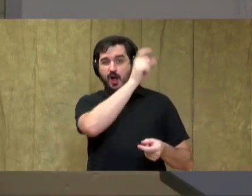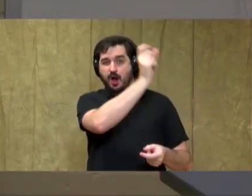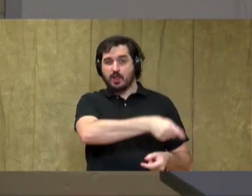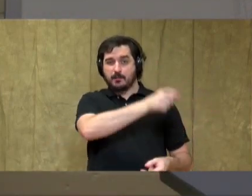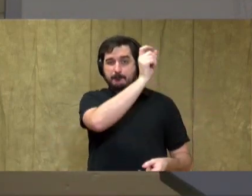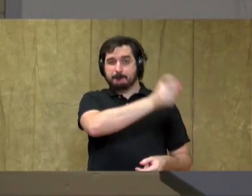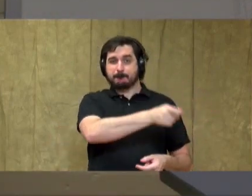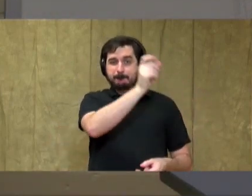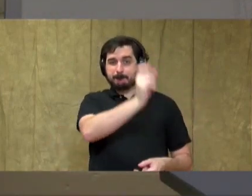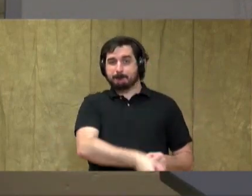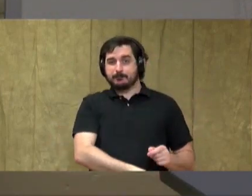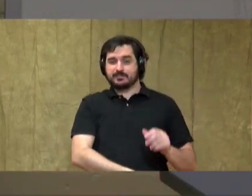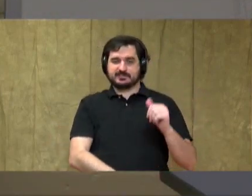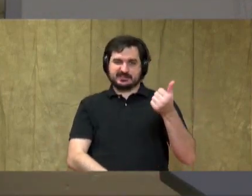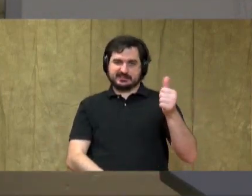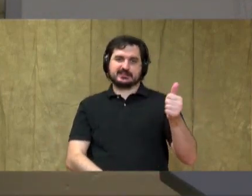have